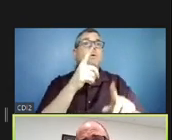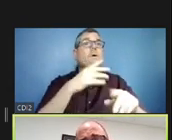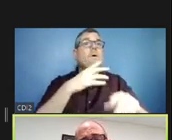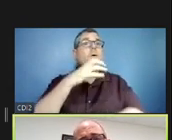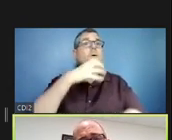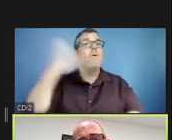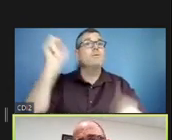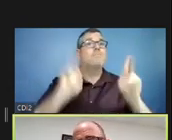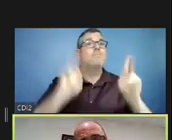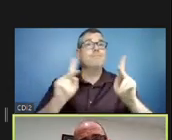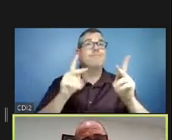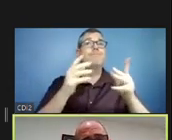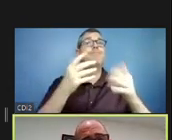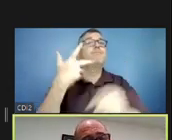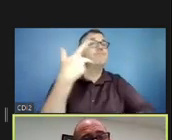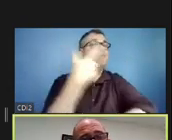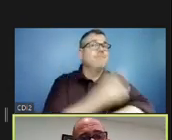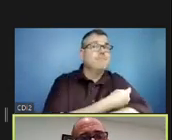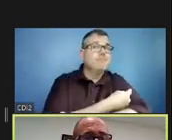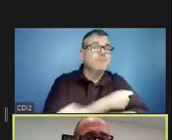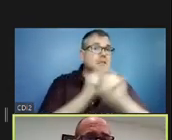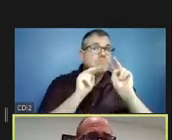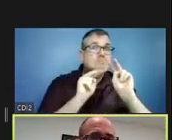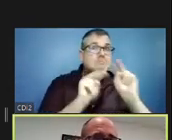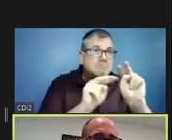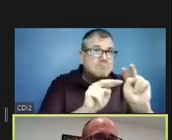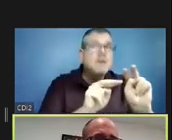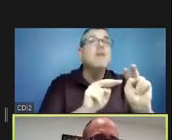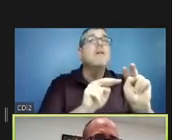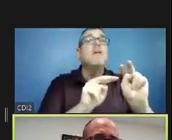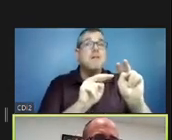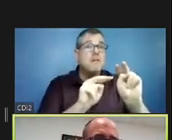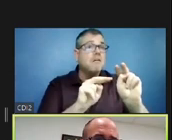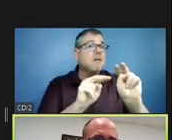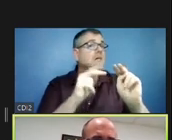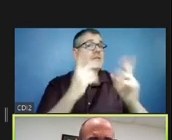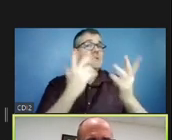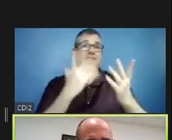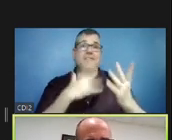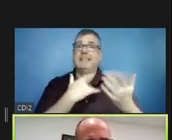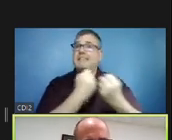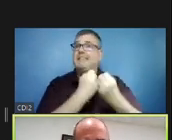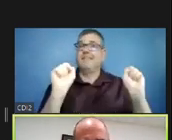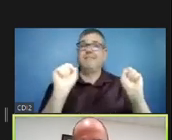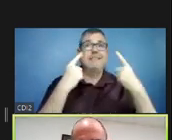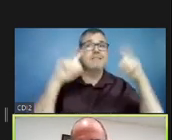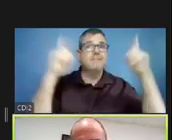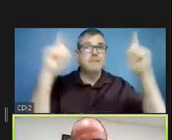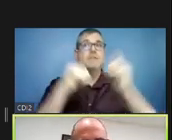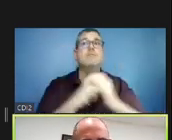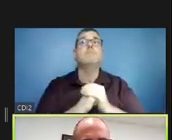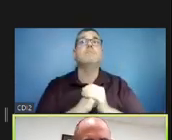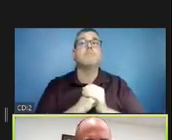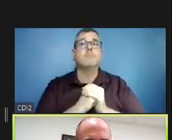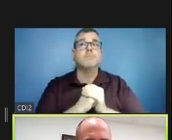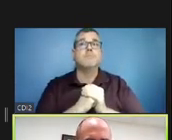them, and that's so important because they are certainly at risk. Next slide.